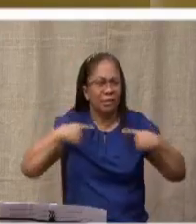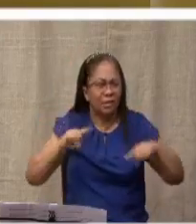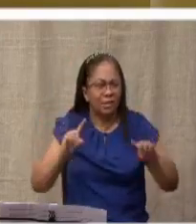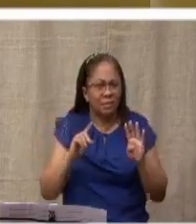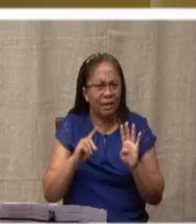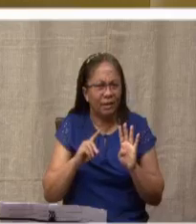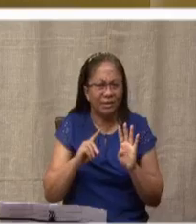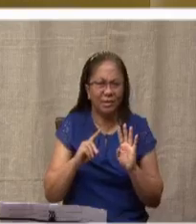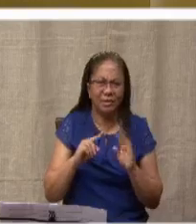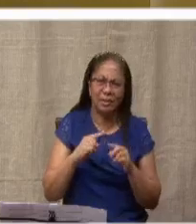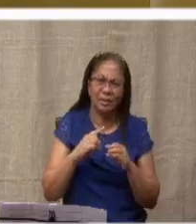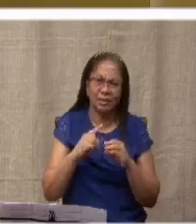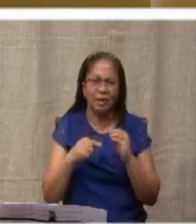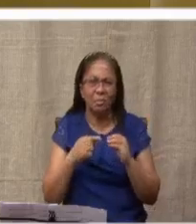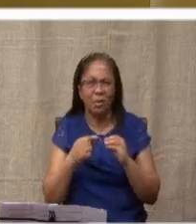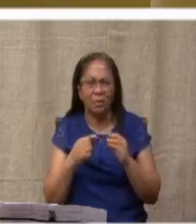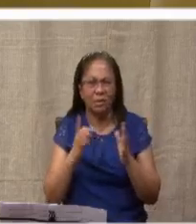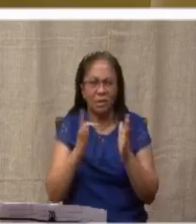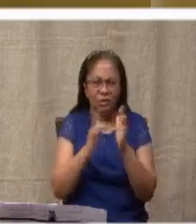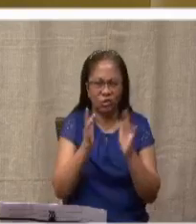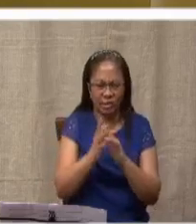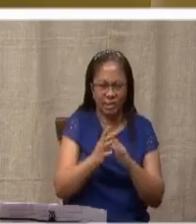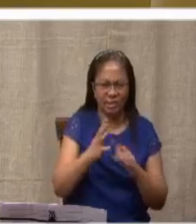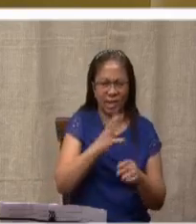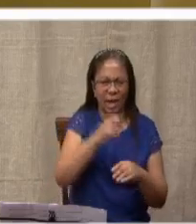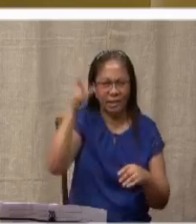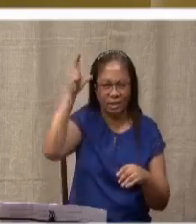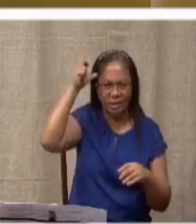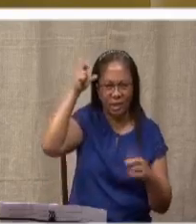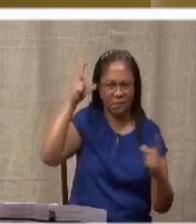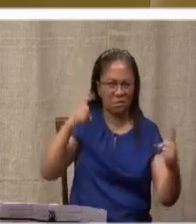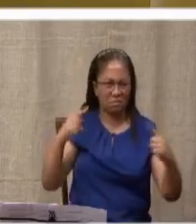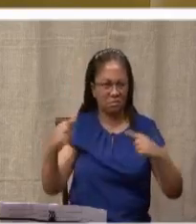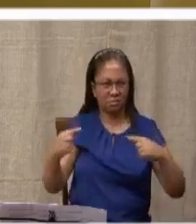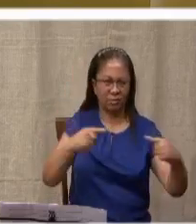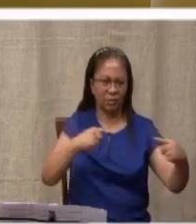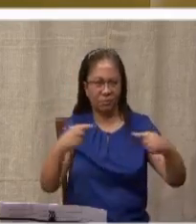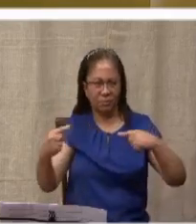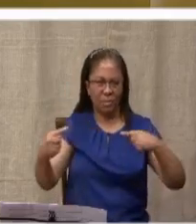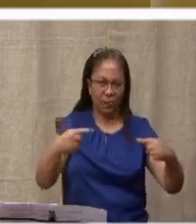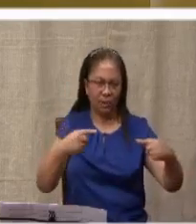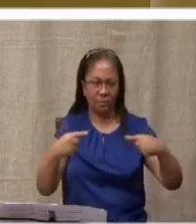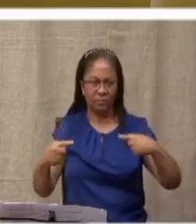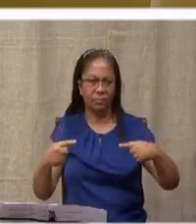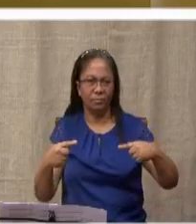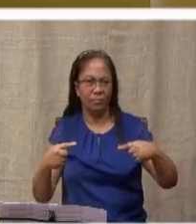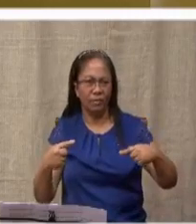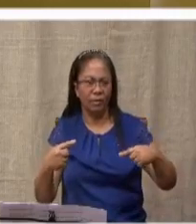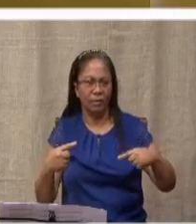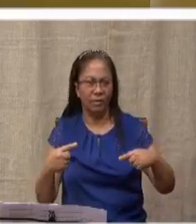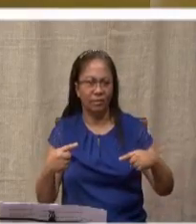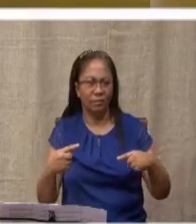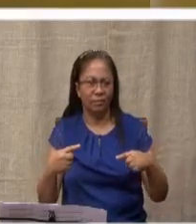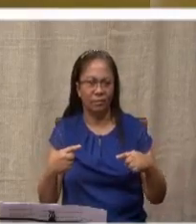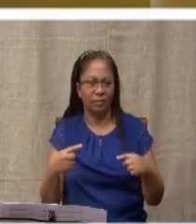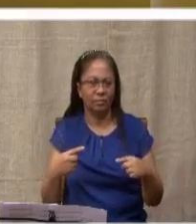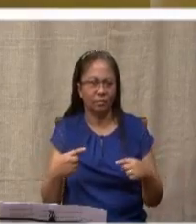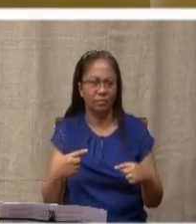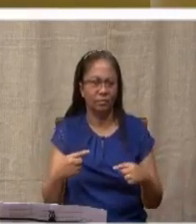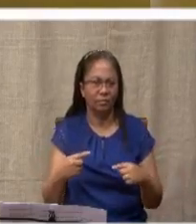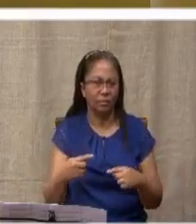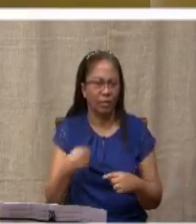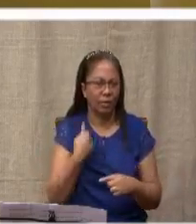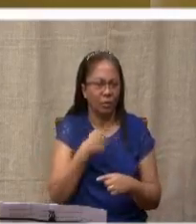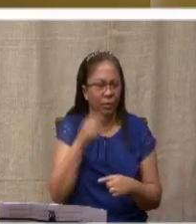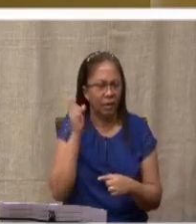preoccupation of the confrontation between jesus and evil and in this confrontation we have to